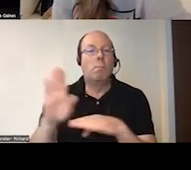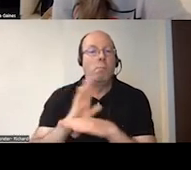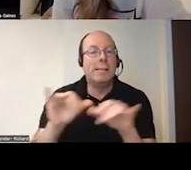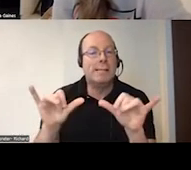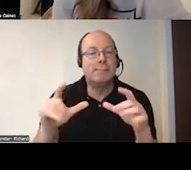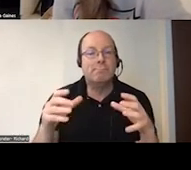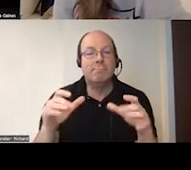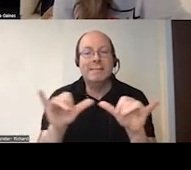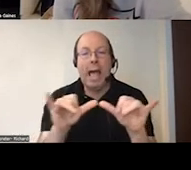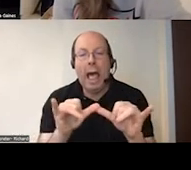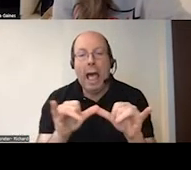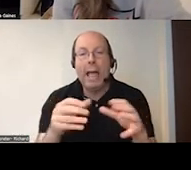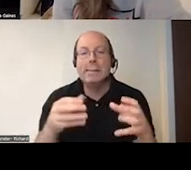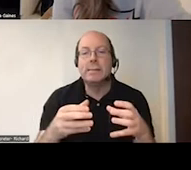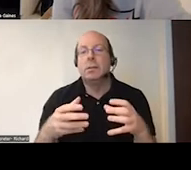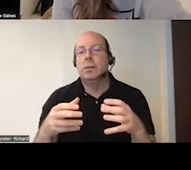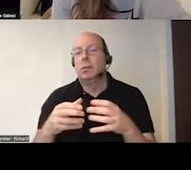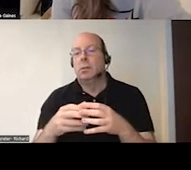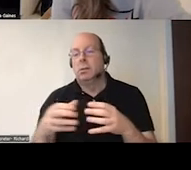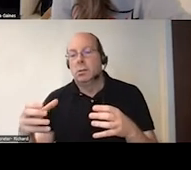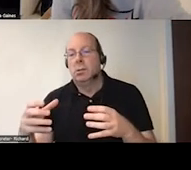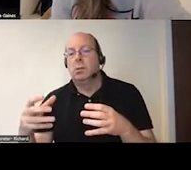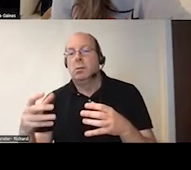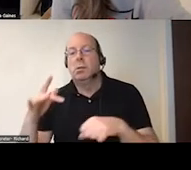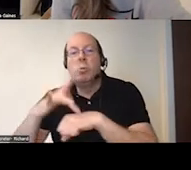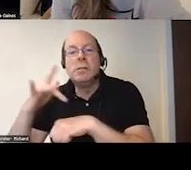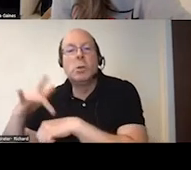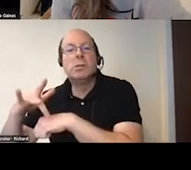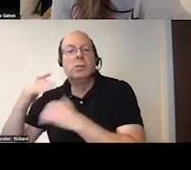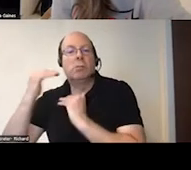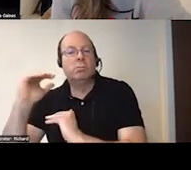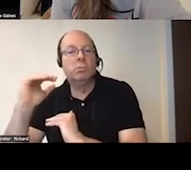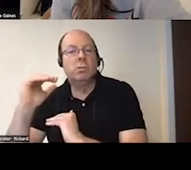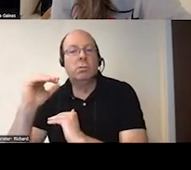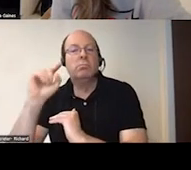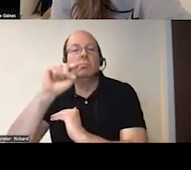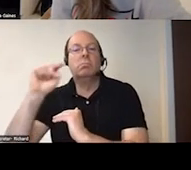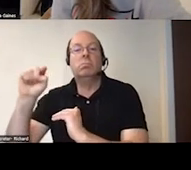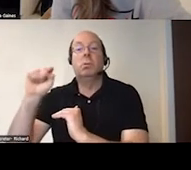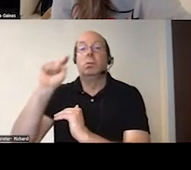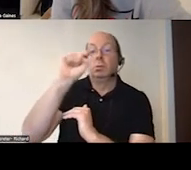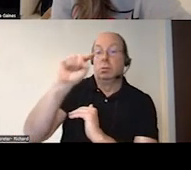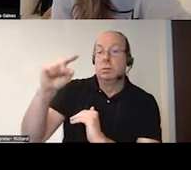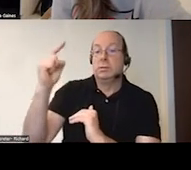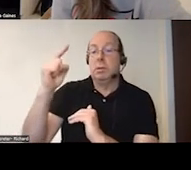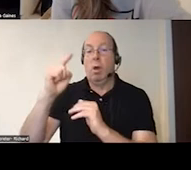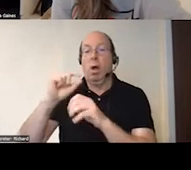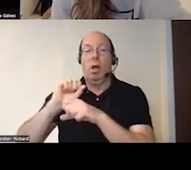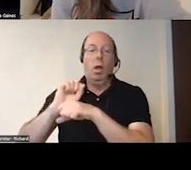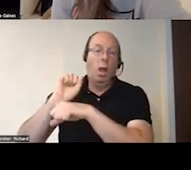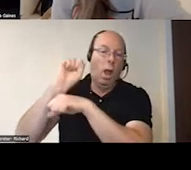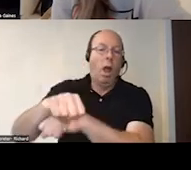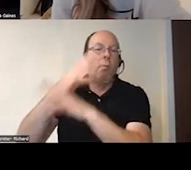And so there's not really a lot of people who have kind of broken that kind of mold, that are out there being